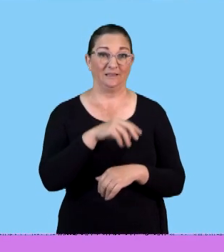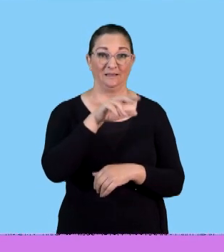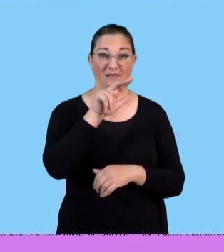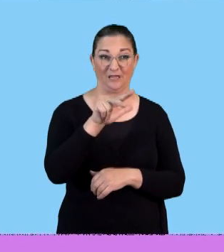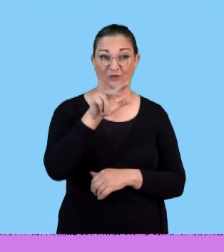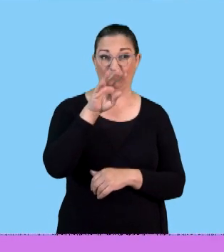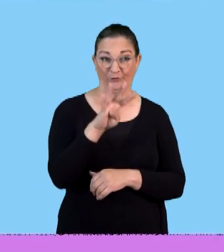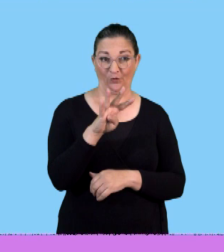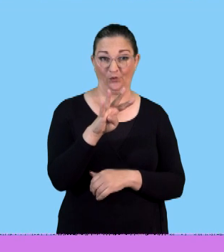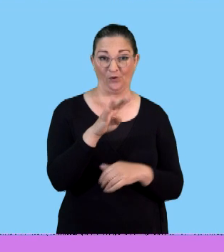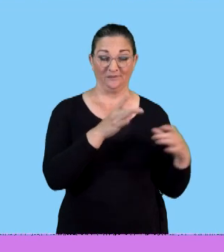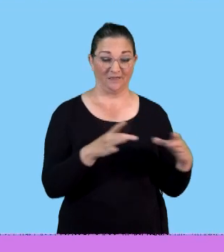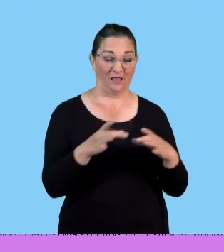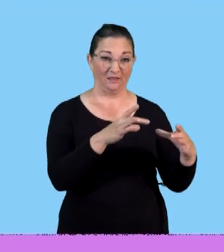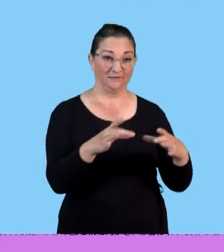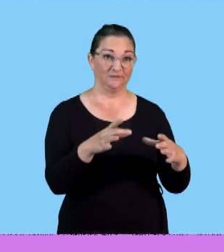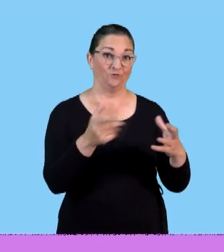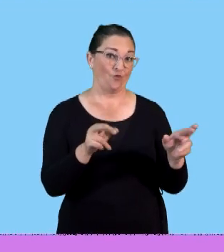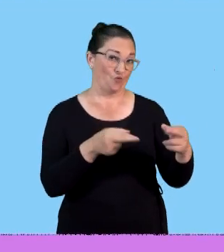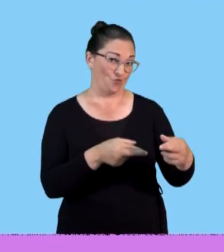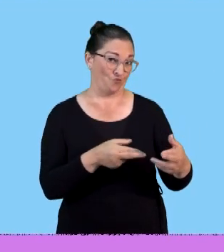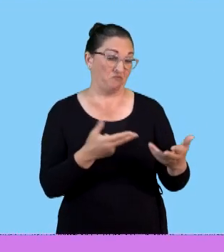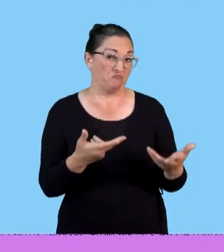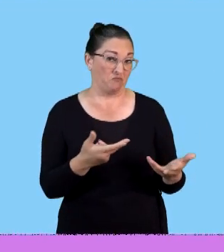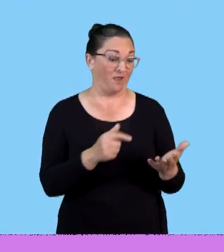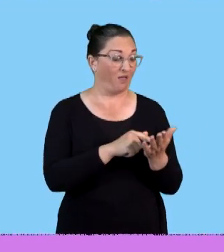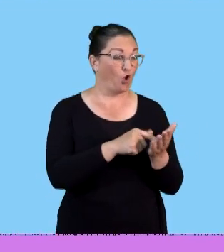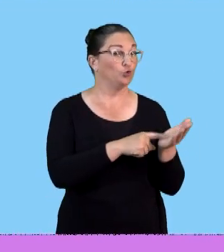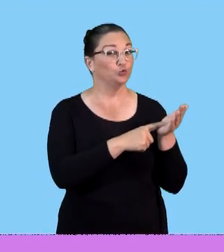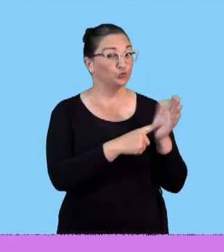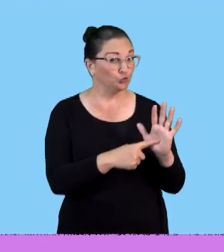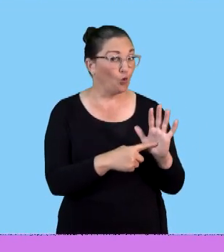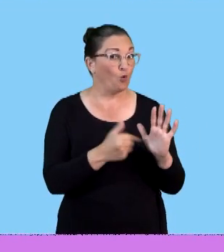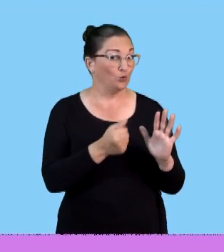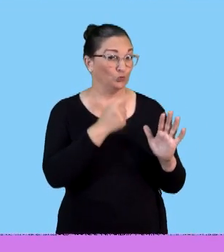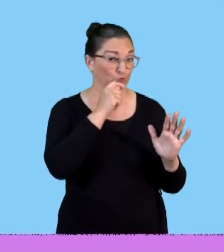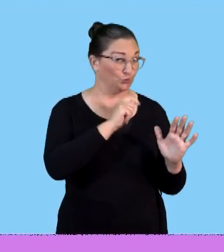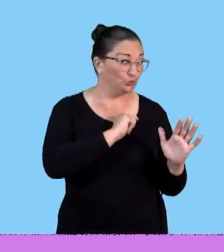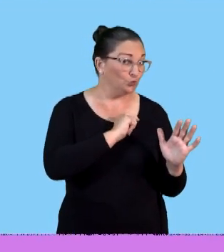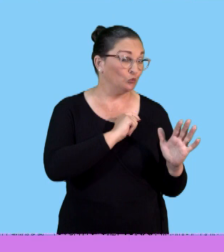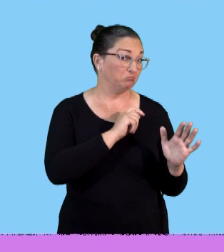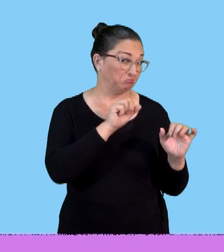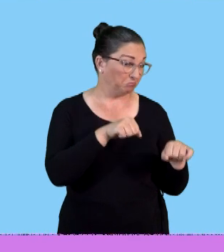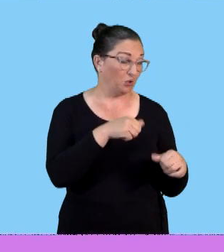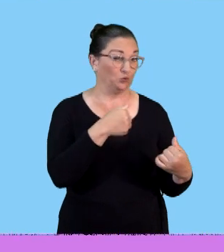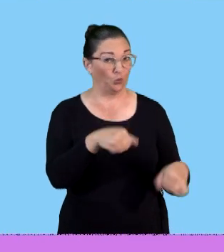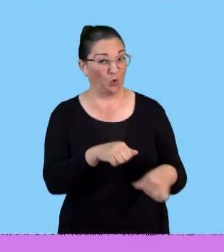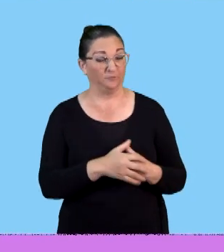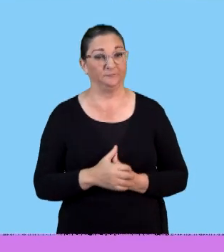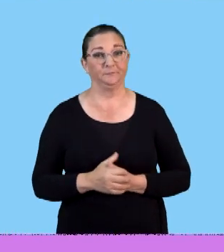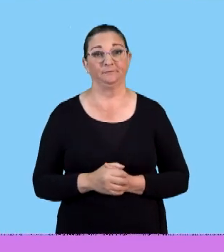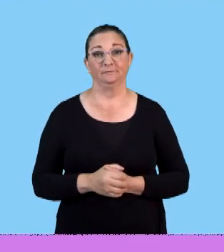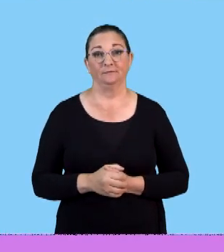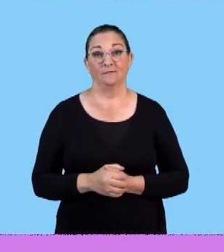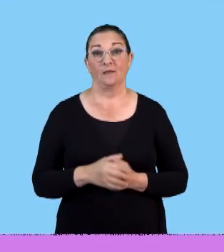needs 84 tiles to tile the room. Verify, showing all calculations, whether his claim is valid or